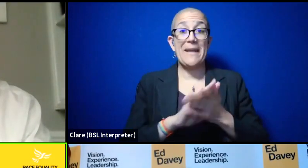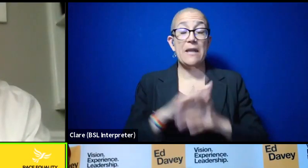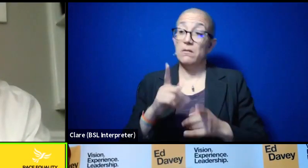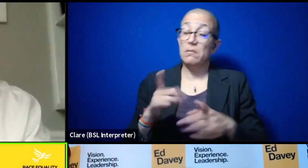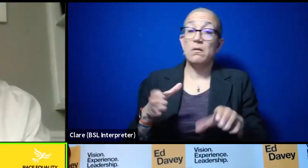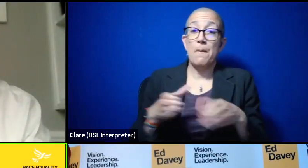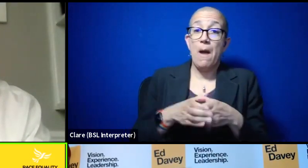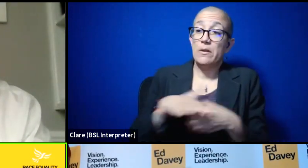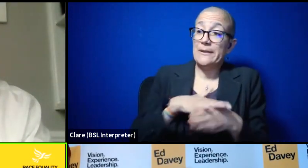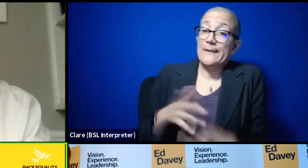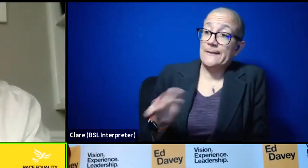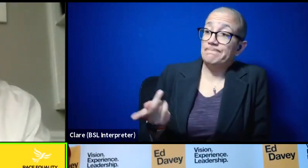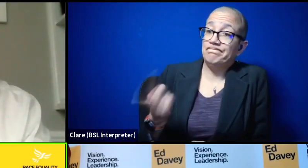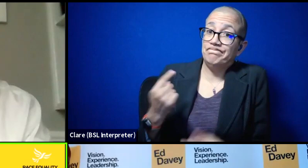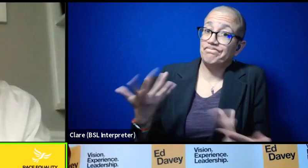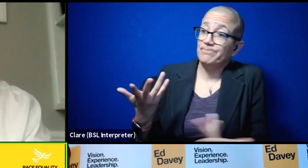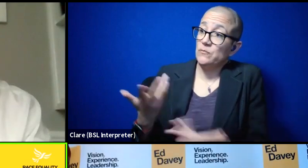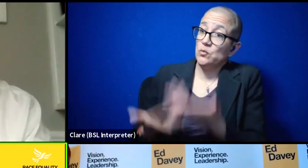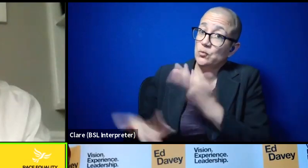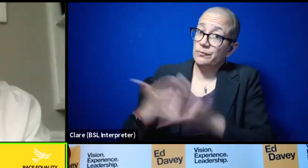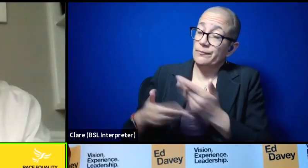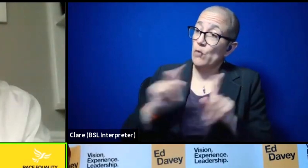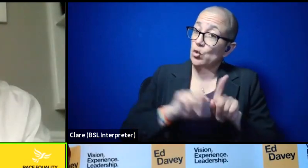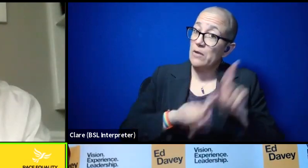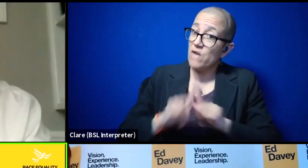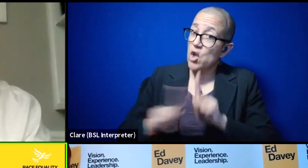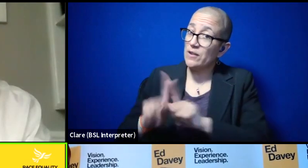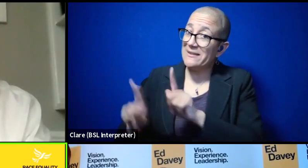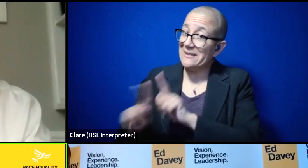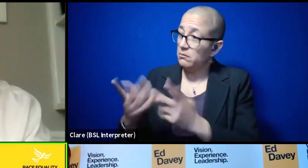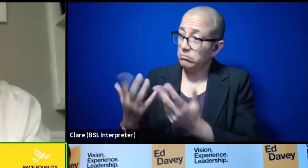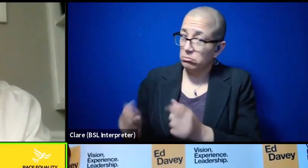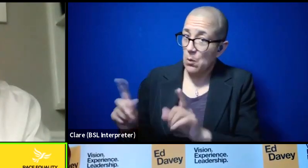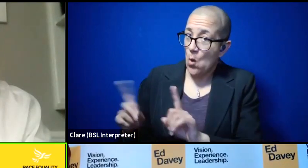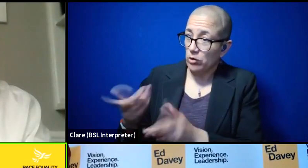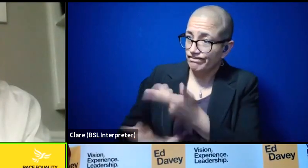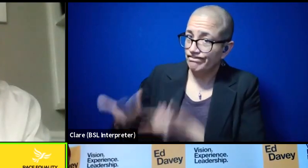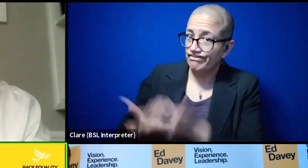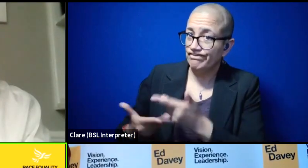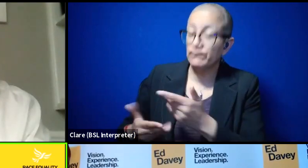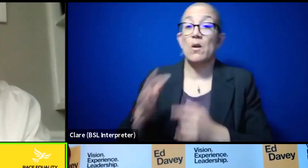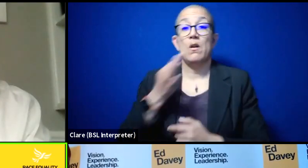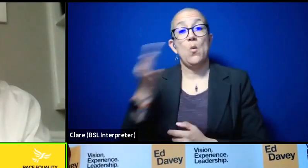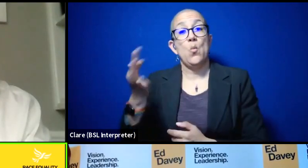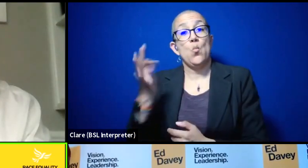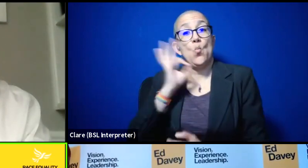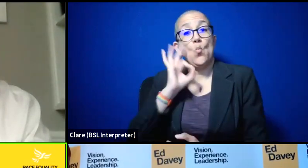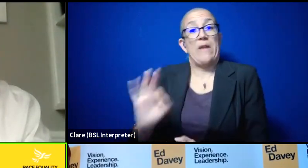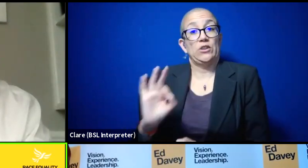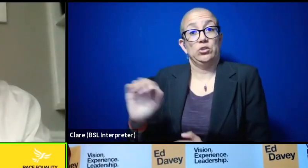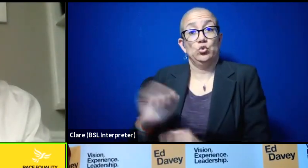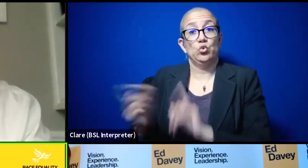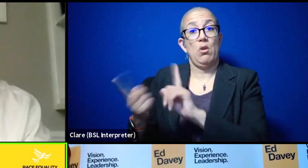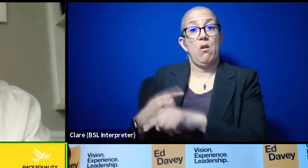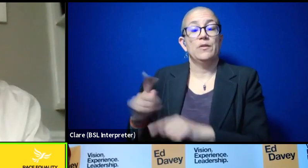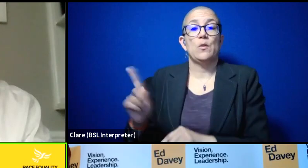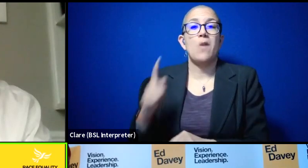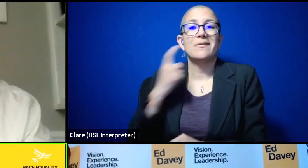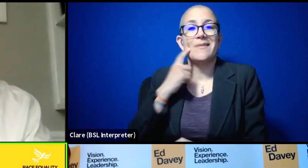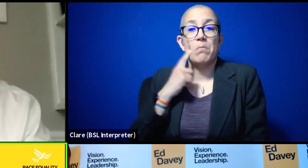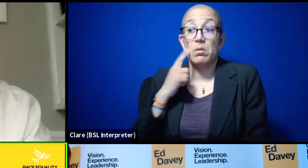account for their own diversity. And the question I think that they should answer is a very simple one. Are